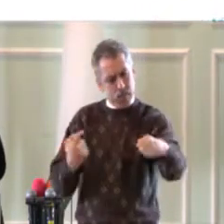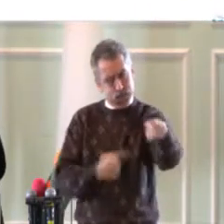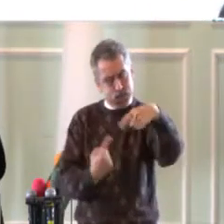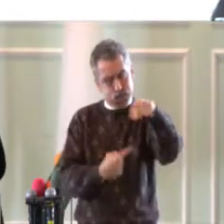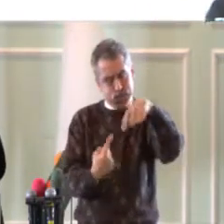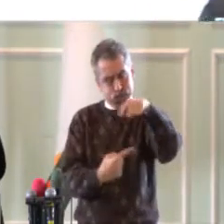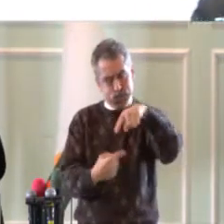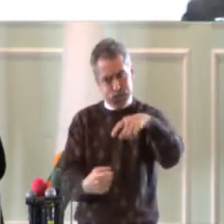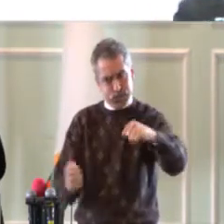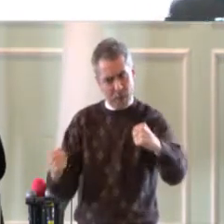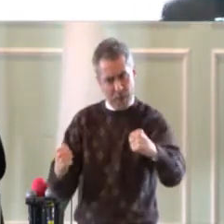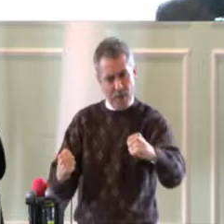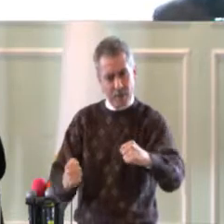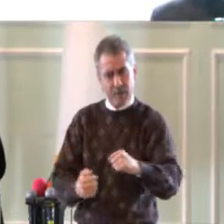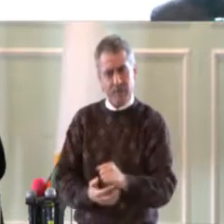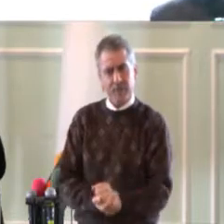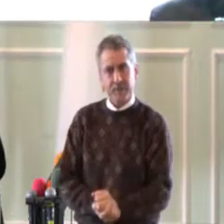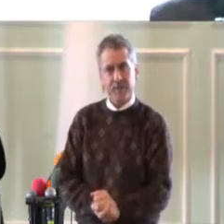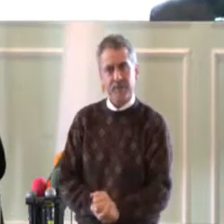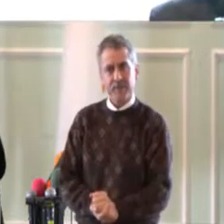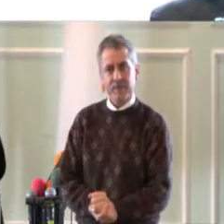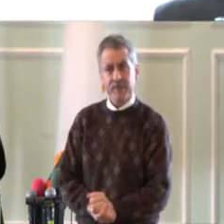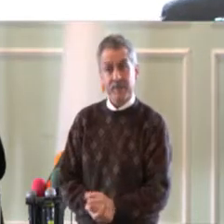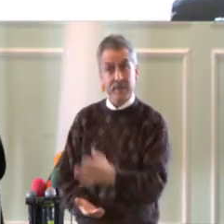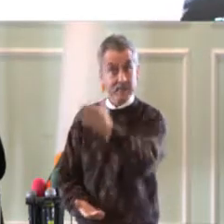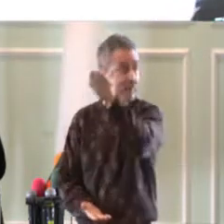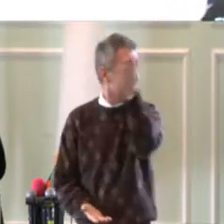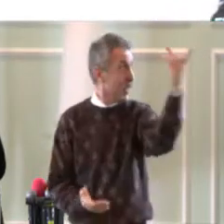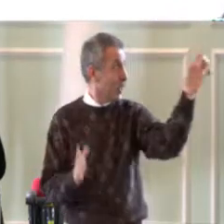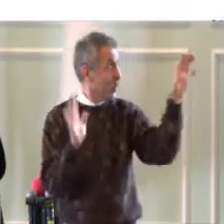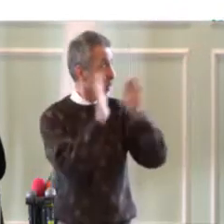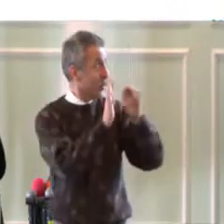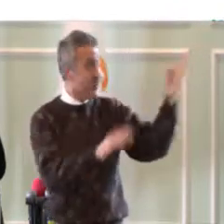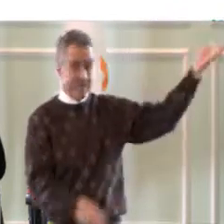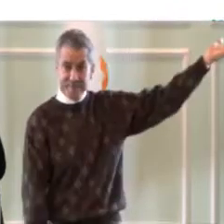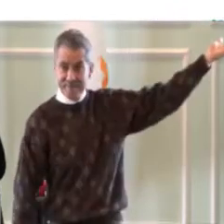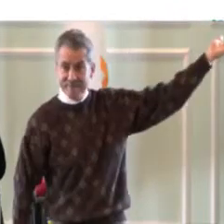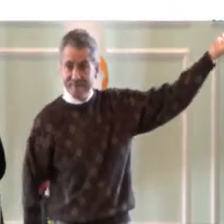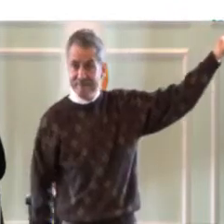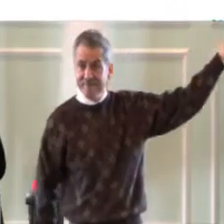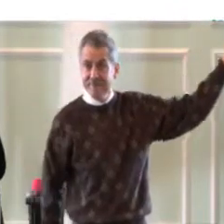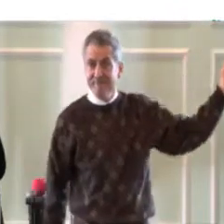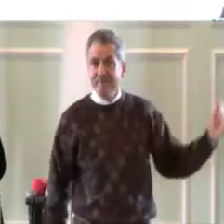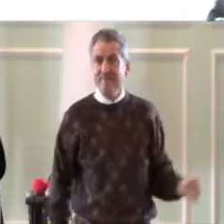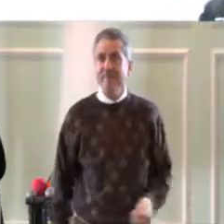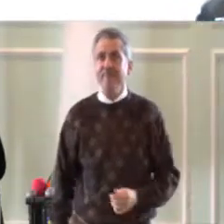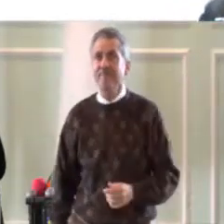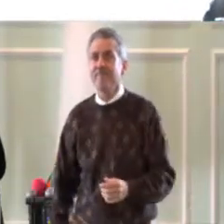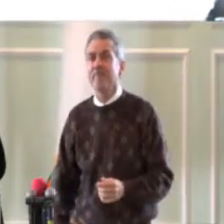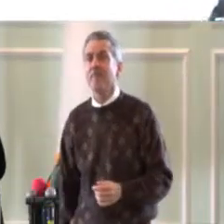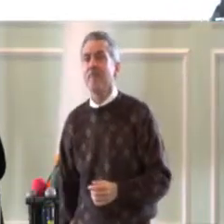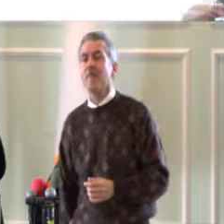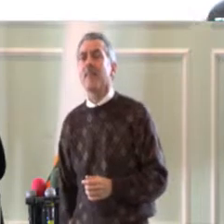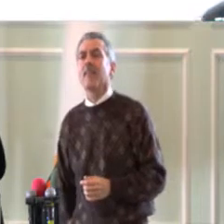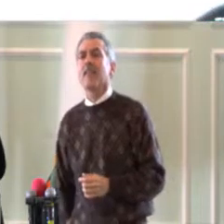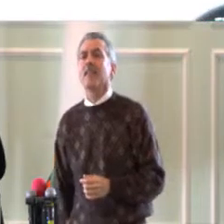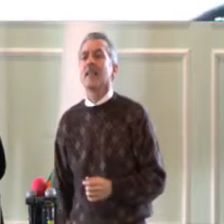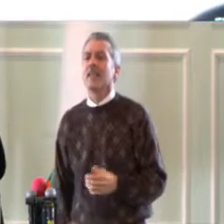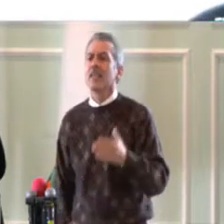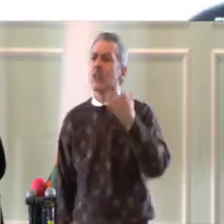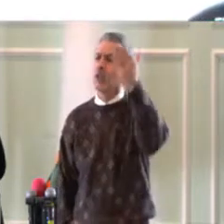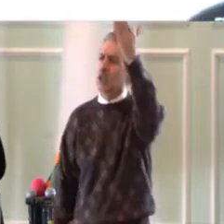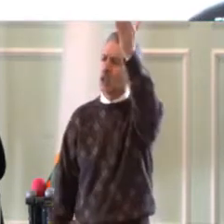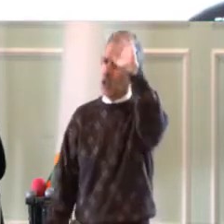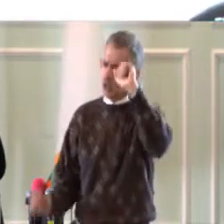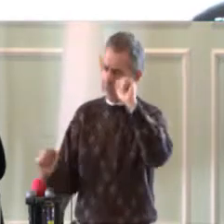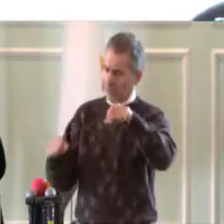Job out of a tornado. Now the question is why? Couldn't just God answer without a tornado?